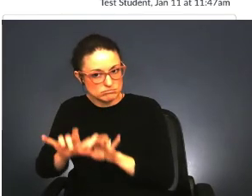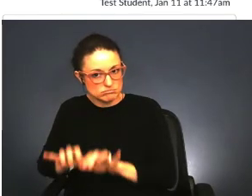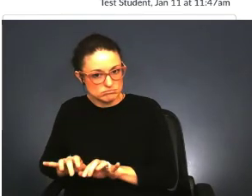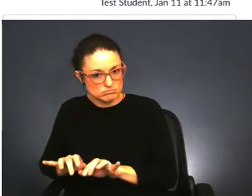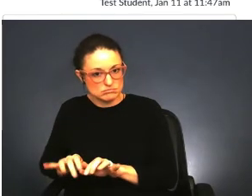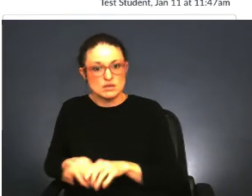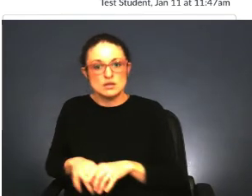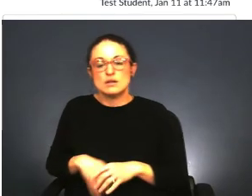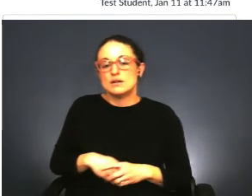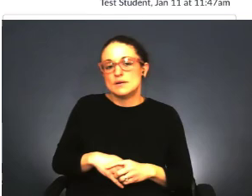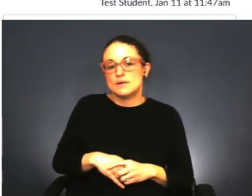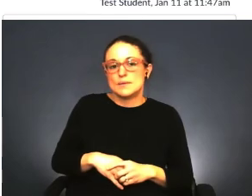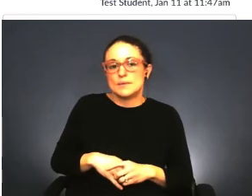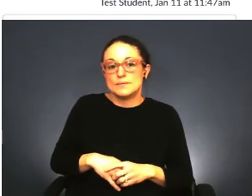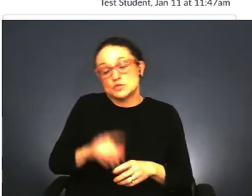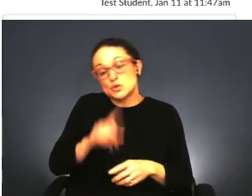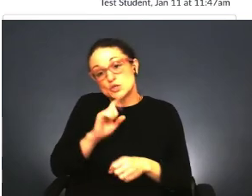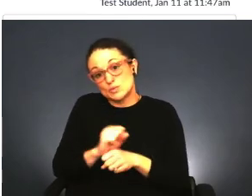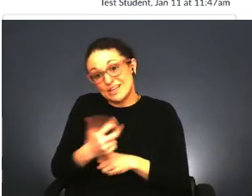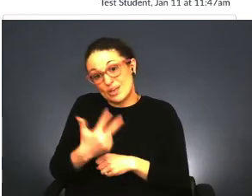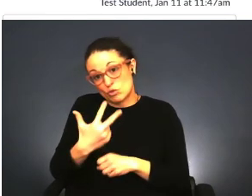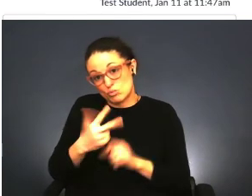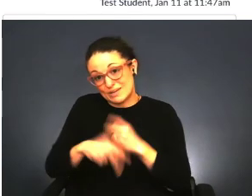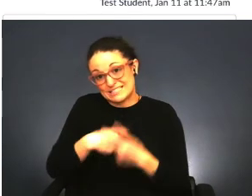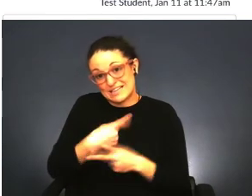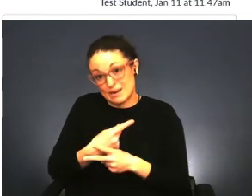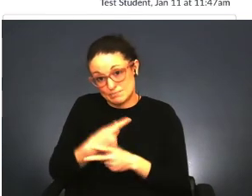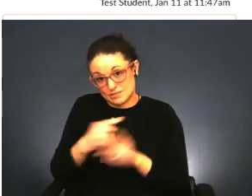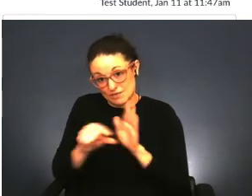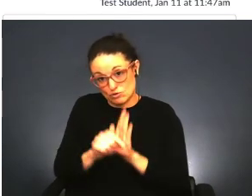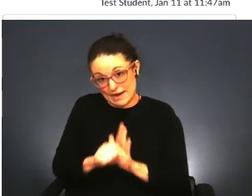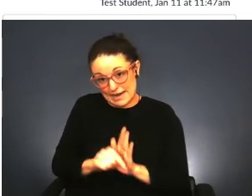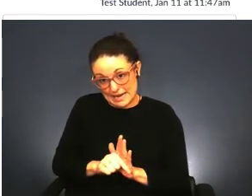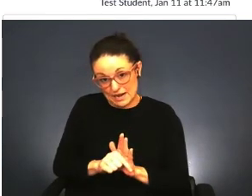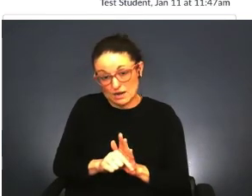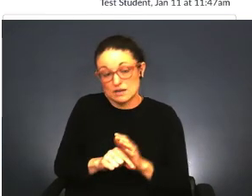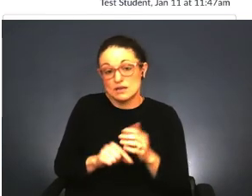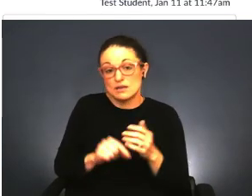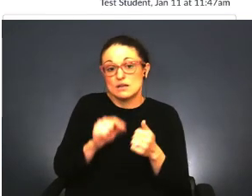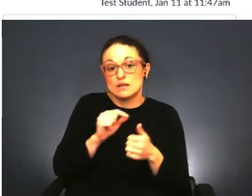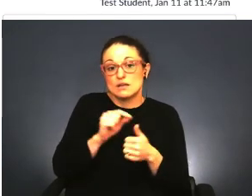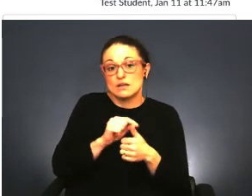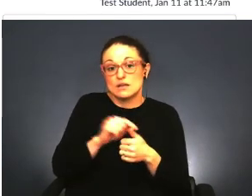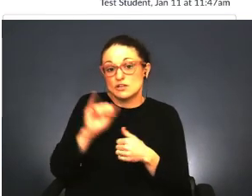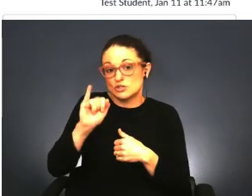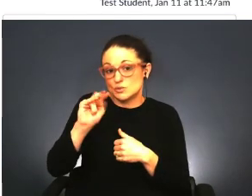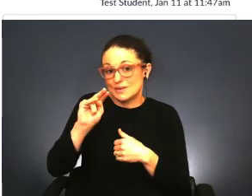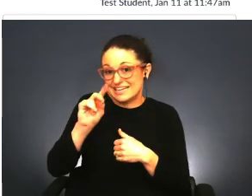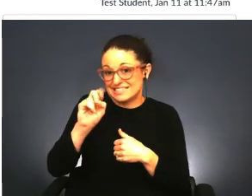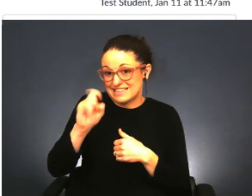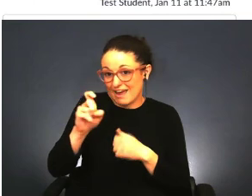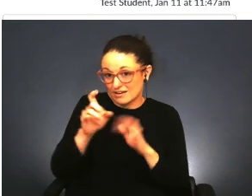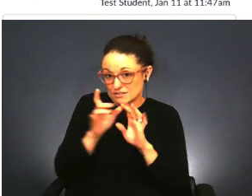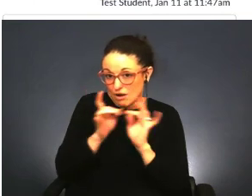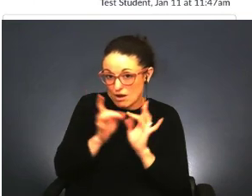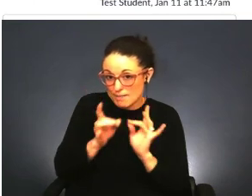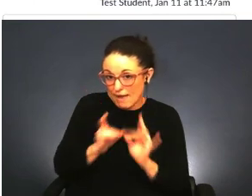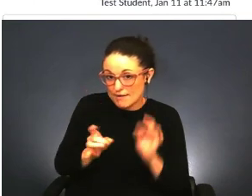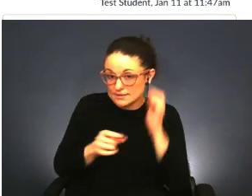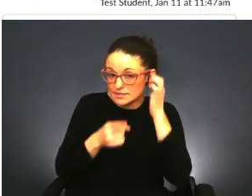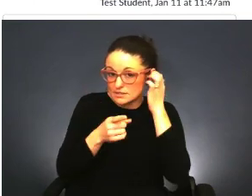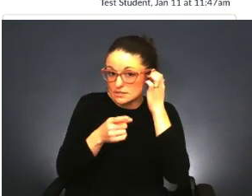you can do using SpeedGrader. I can do in-text comments, can click on this, and I can